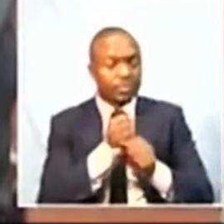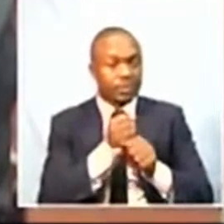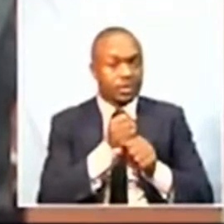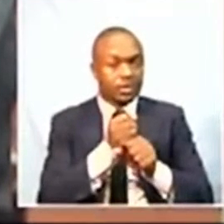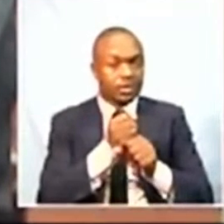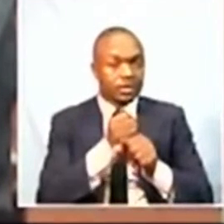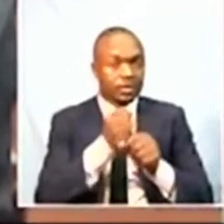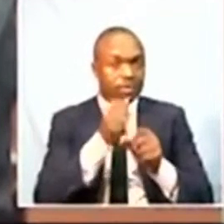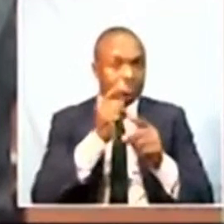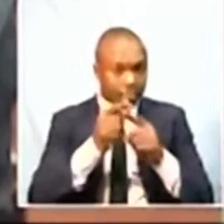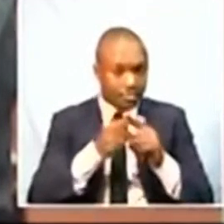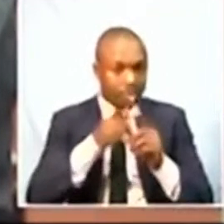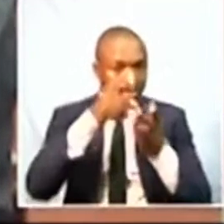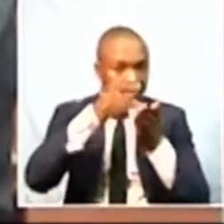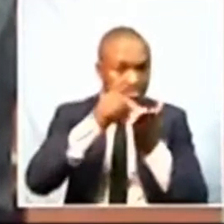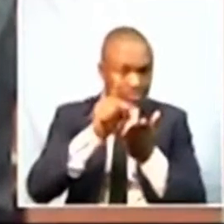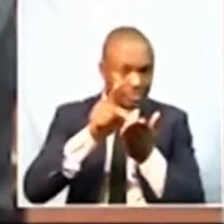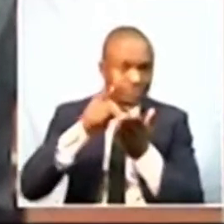payments.